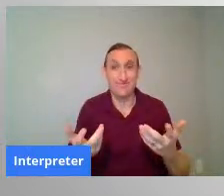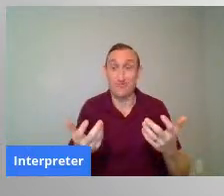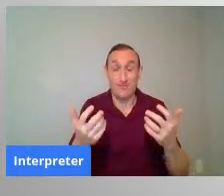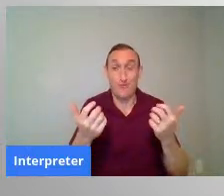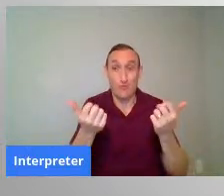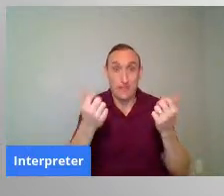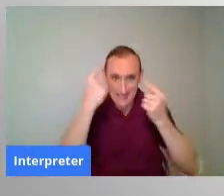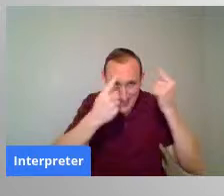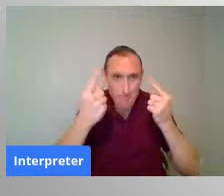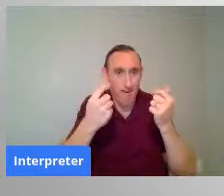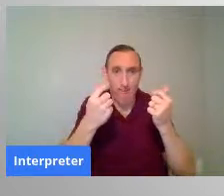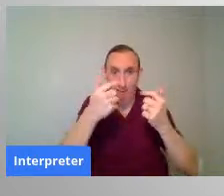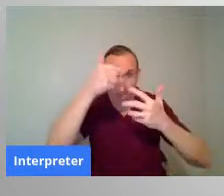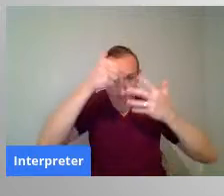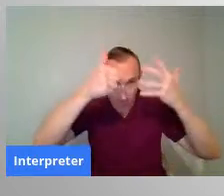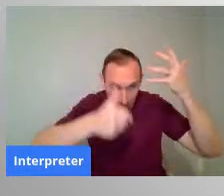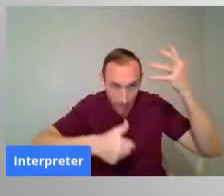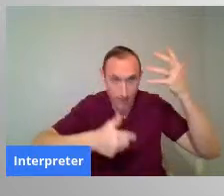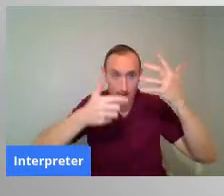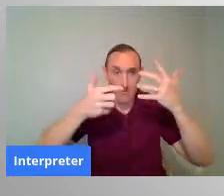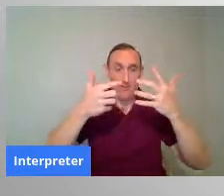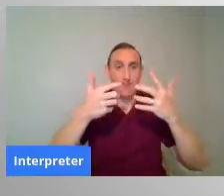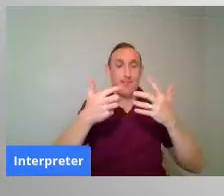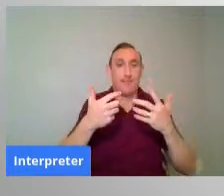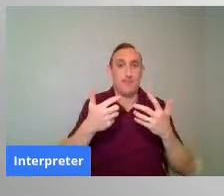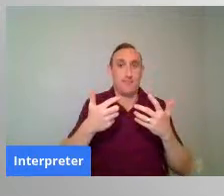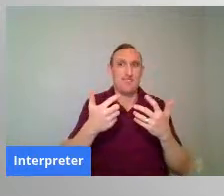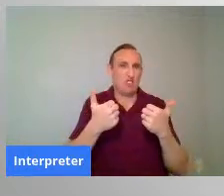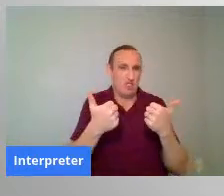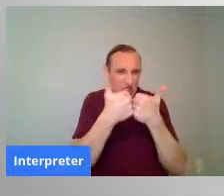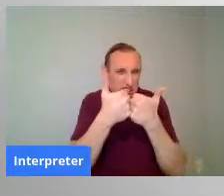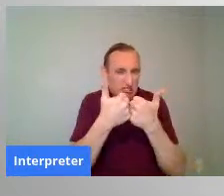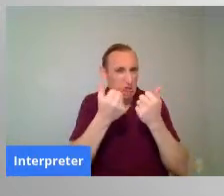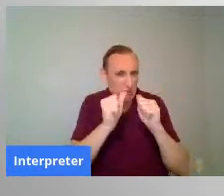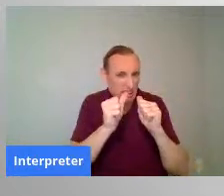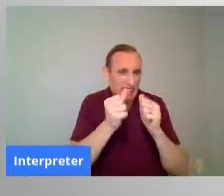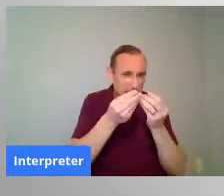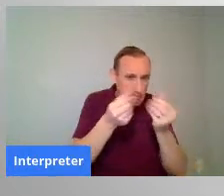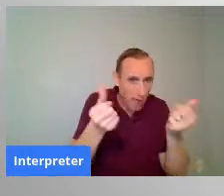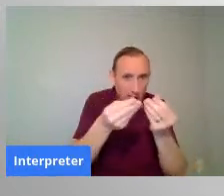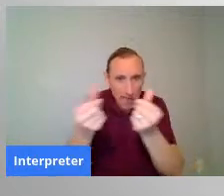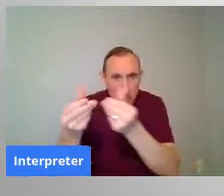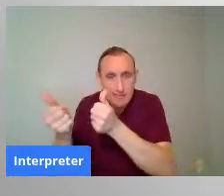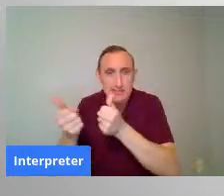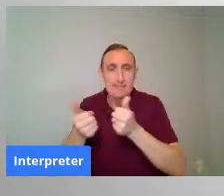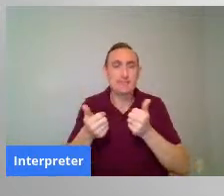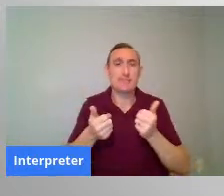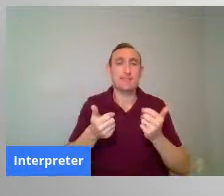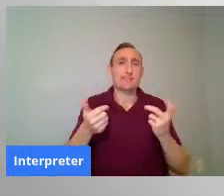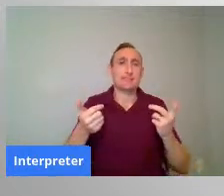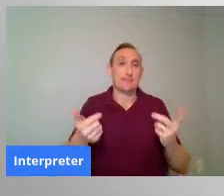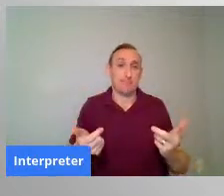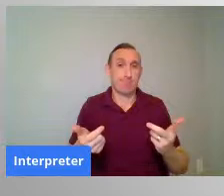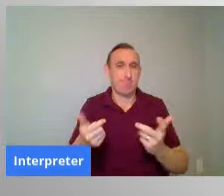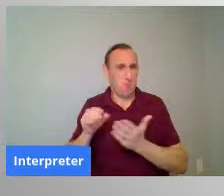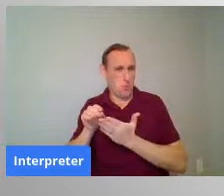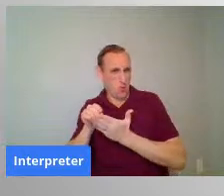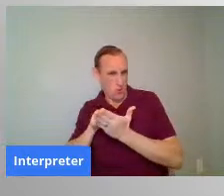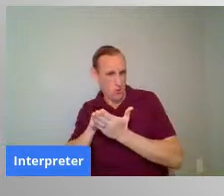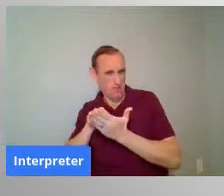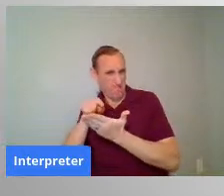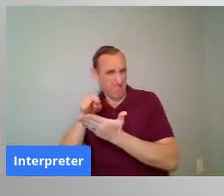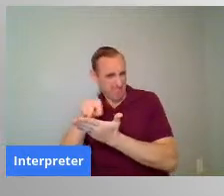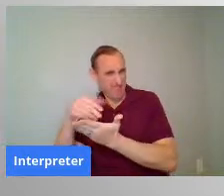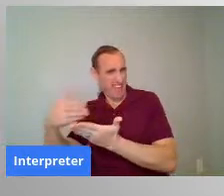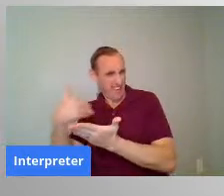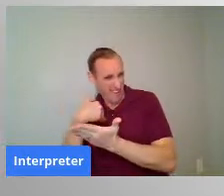and challenges that we are attempting to address. So I have my notes, Dr. Gann, and